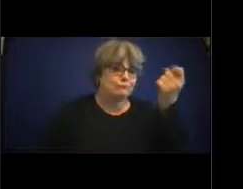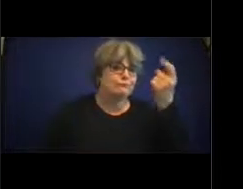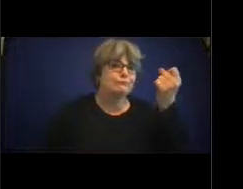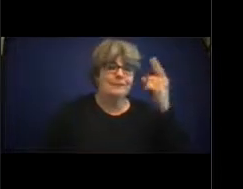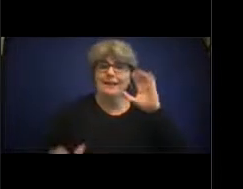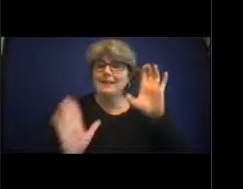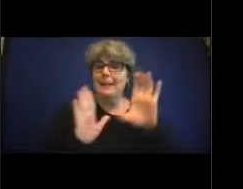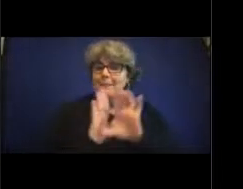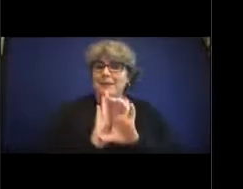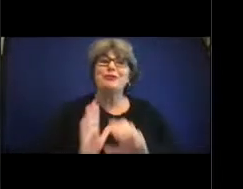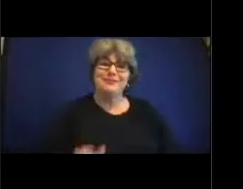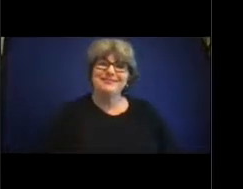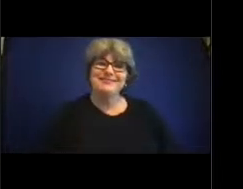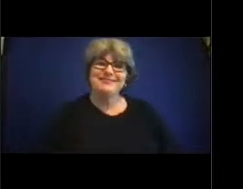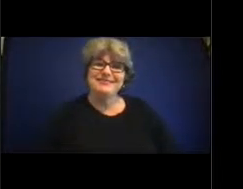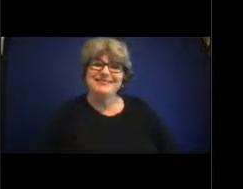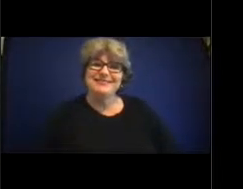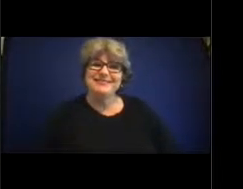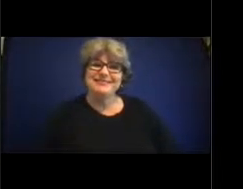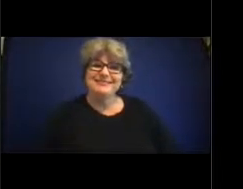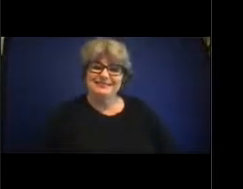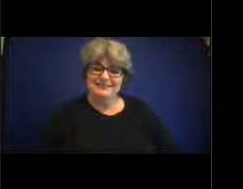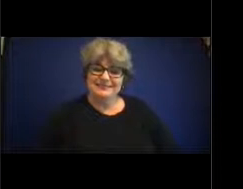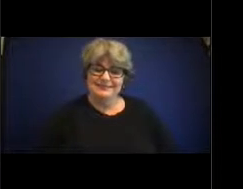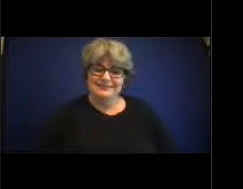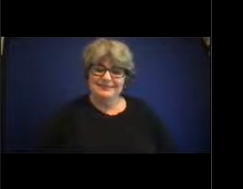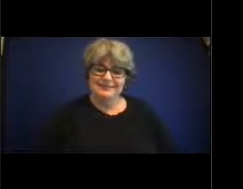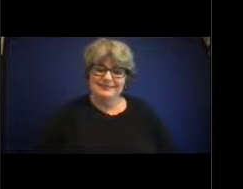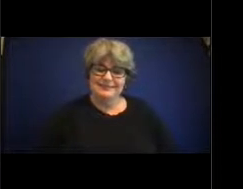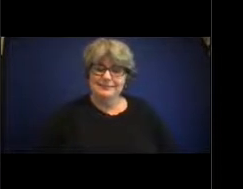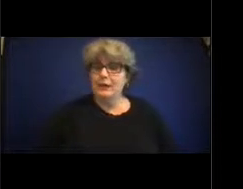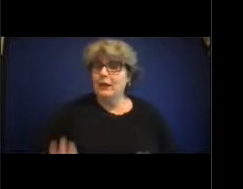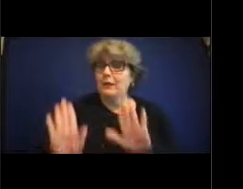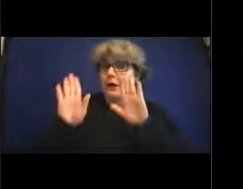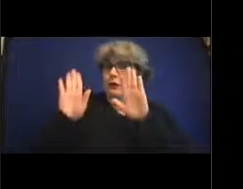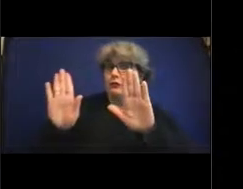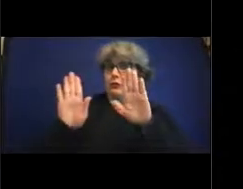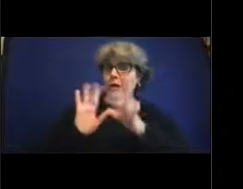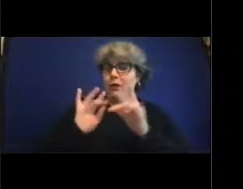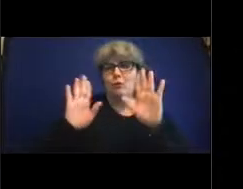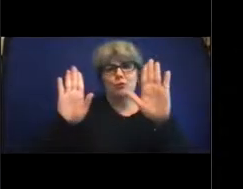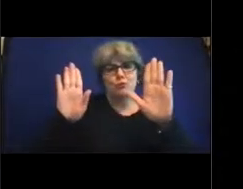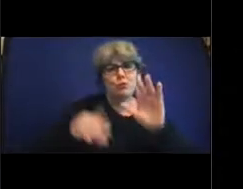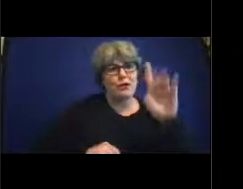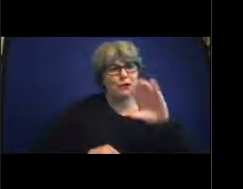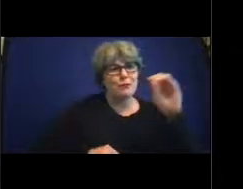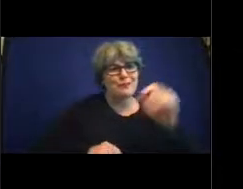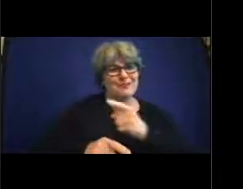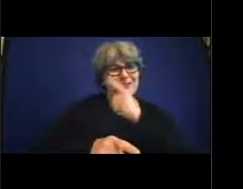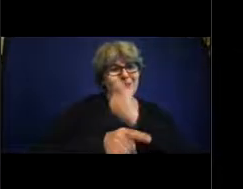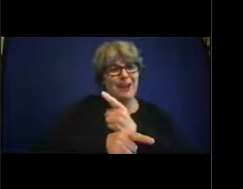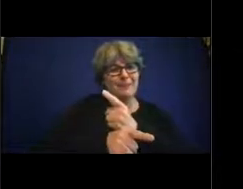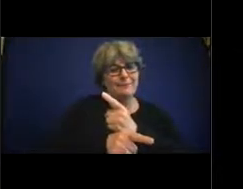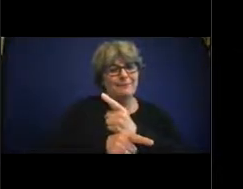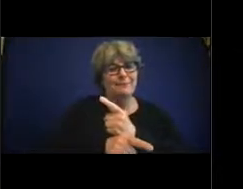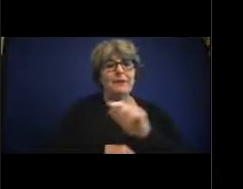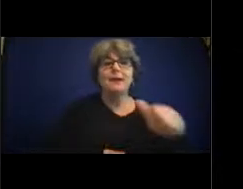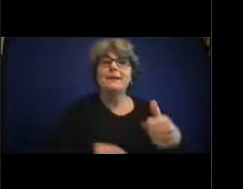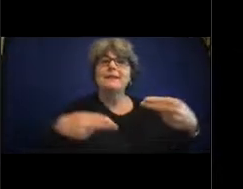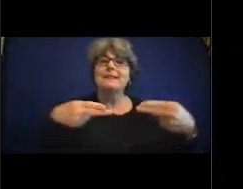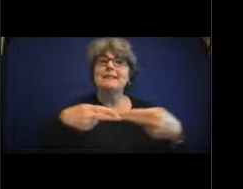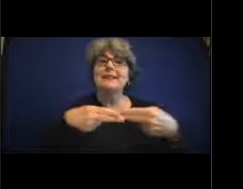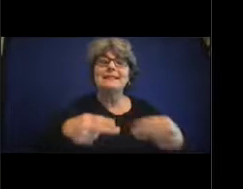picture, Andrew. Yeah, those are great observations, and I think those are 100% correct. Now, in the next slide, I'll help